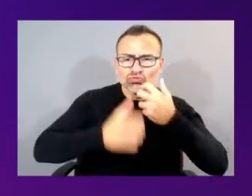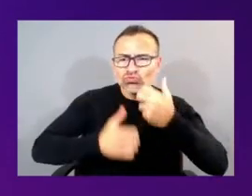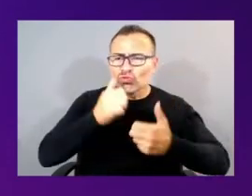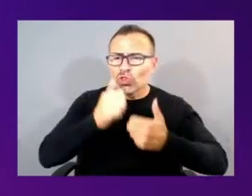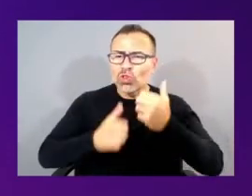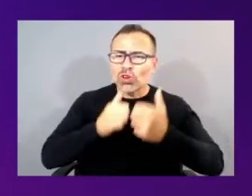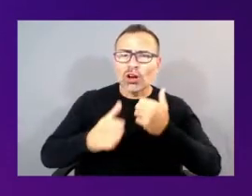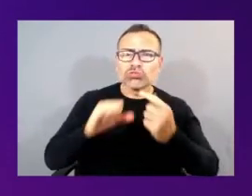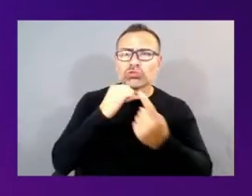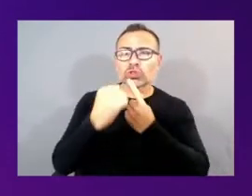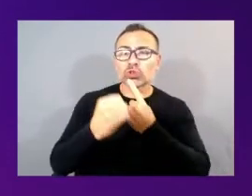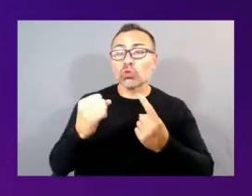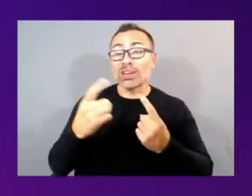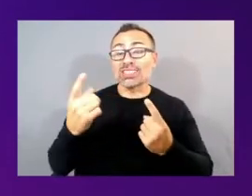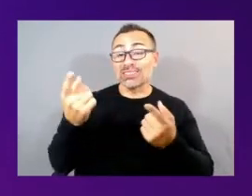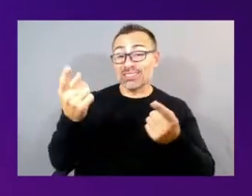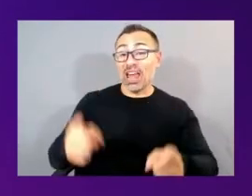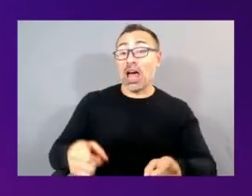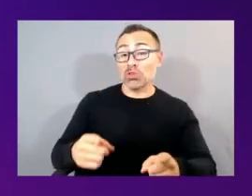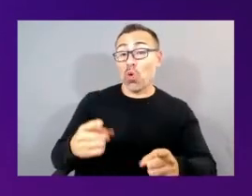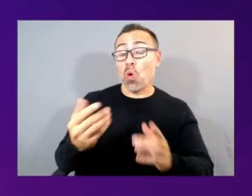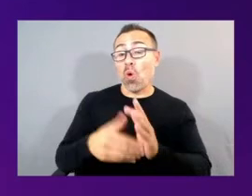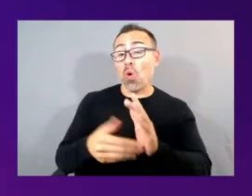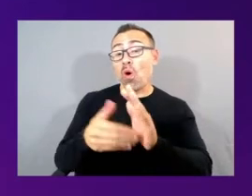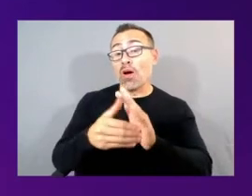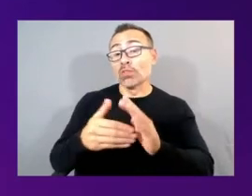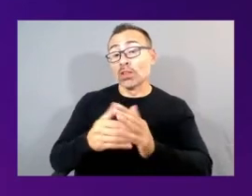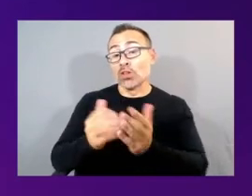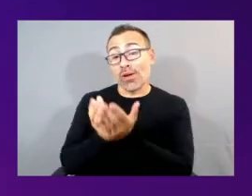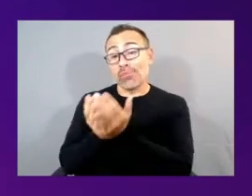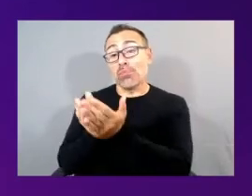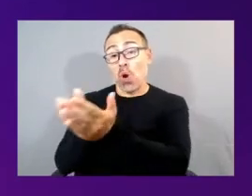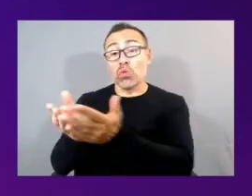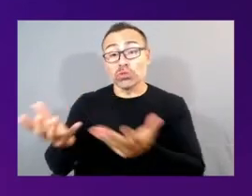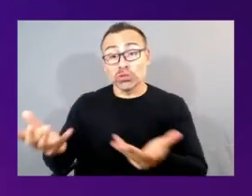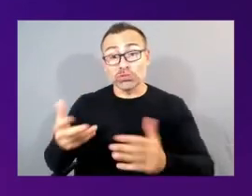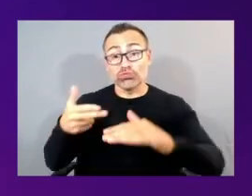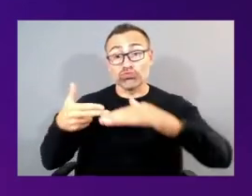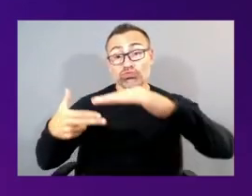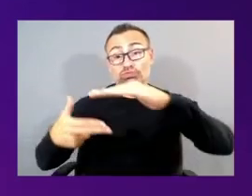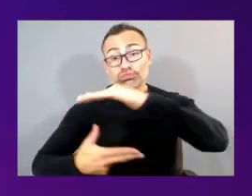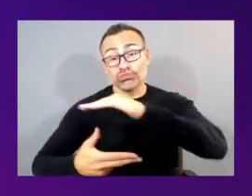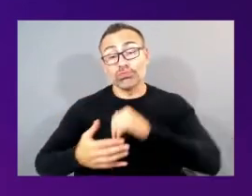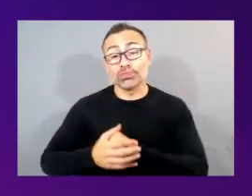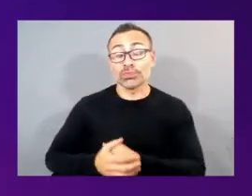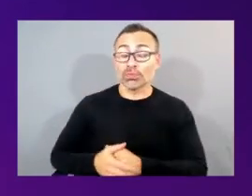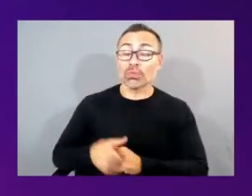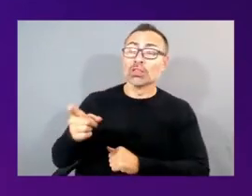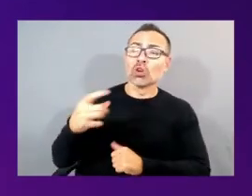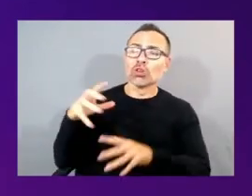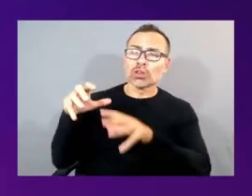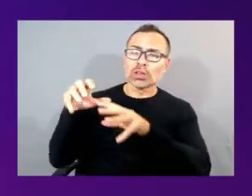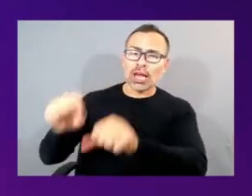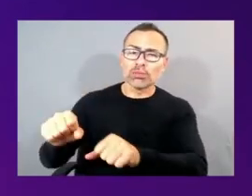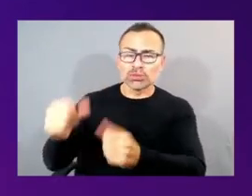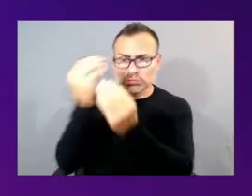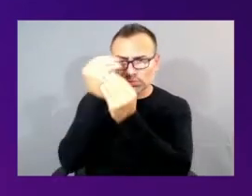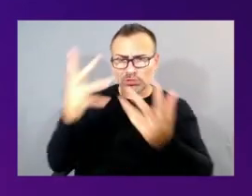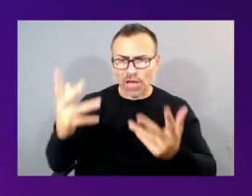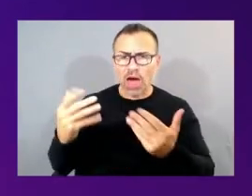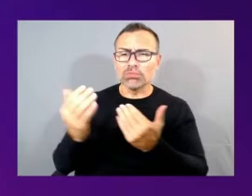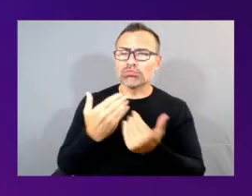floors. They are made for offline scenarios, so you can cache data very easily and you can manage it locally as